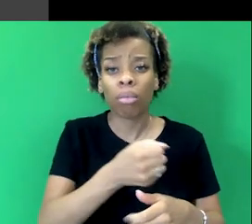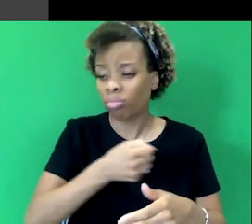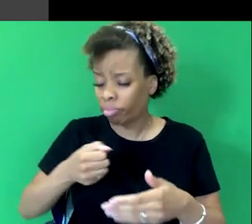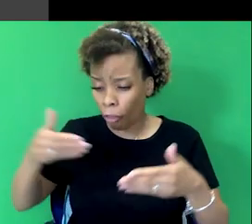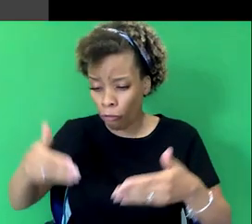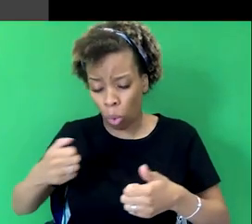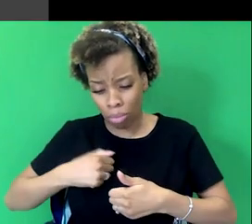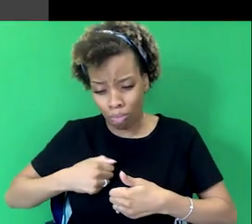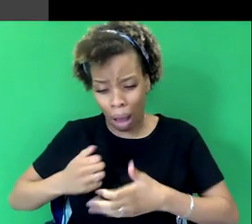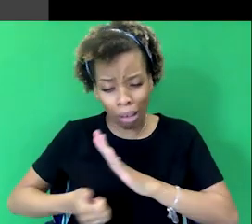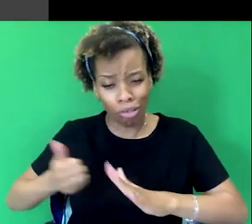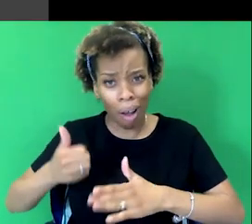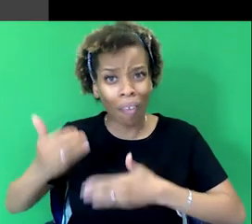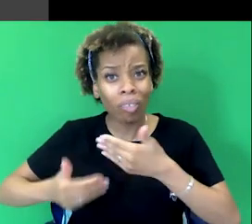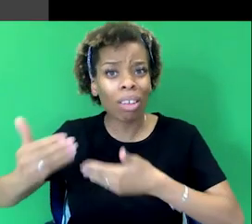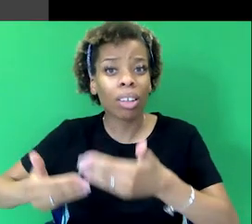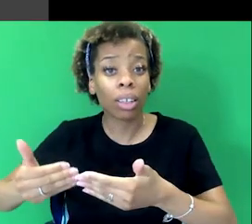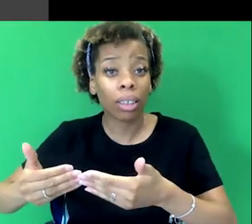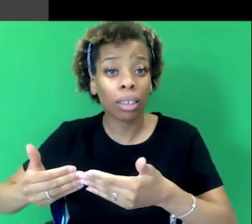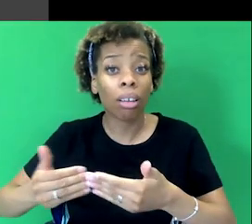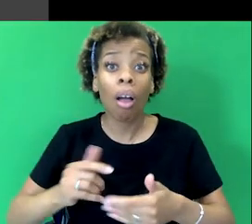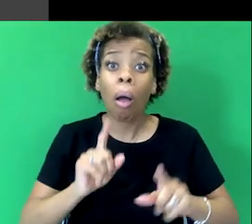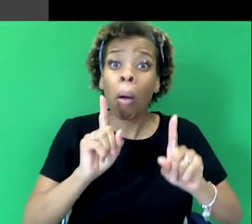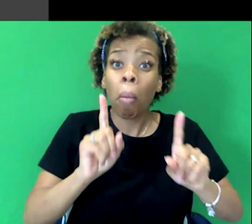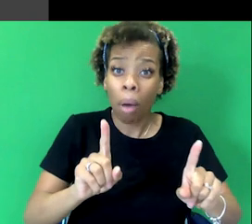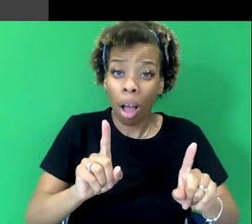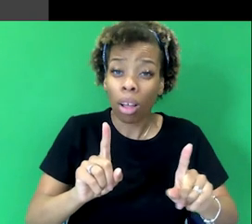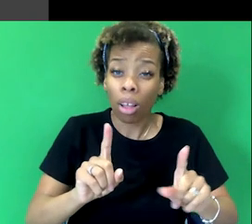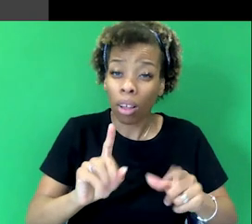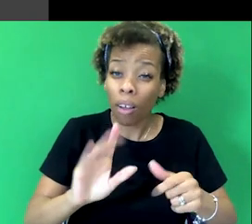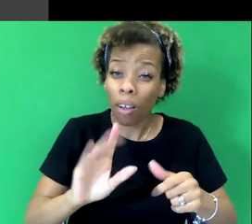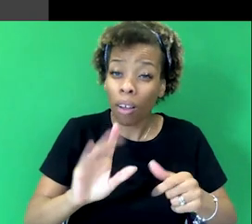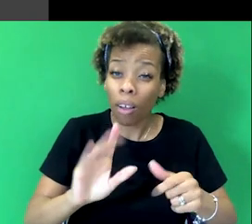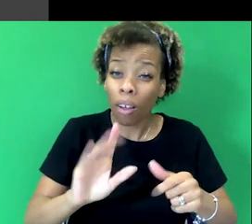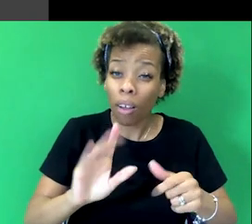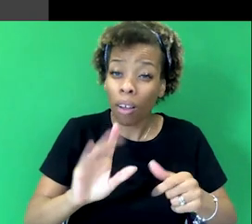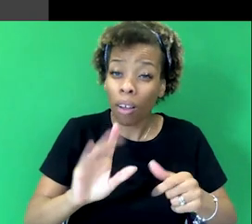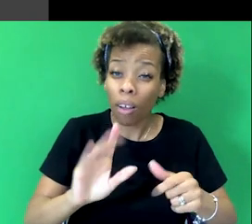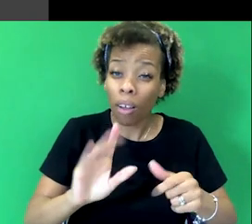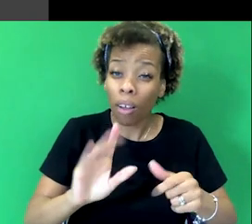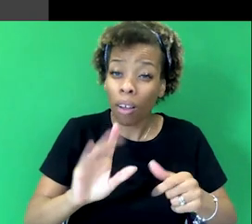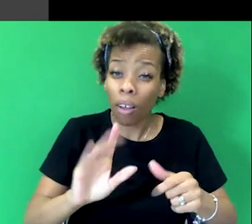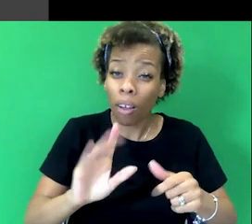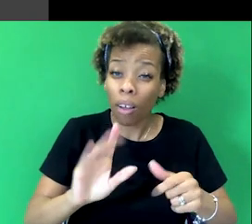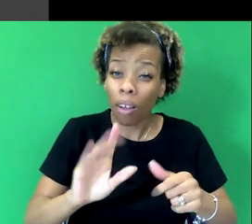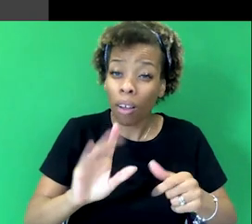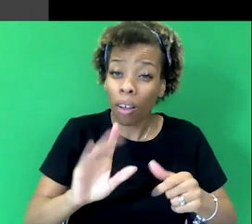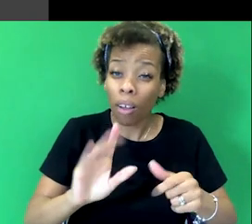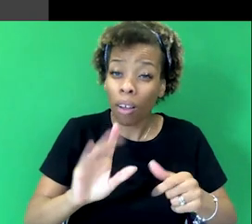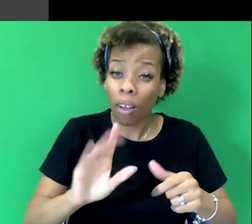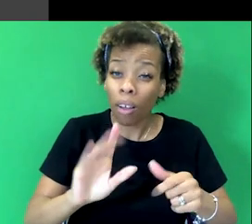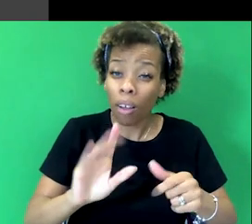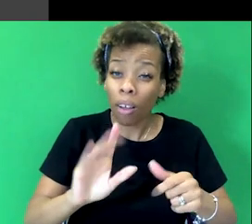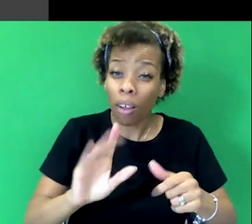but the basic things are still the same and not often thought about. But firstly, historic drama is very expensive.